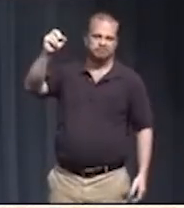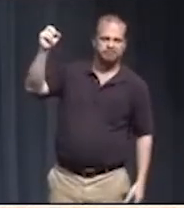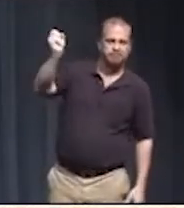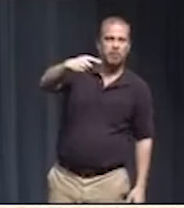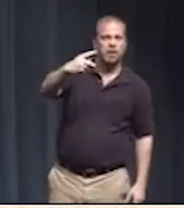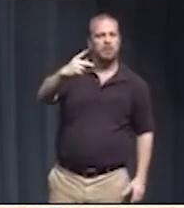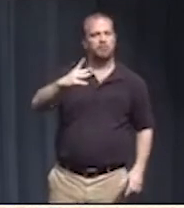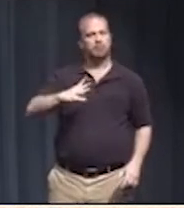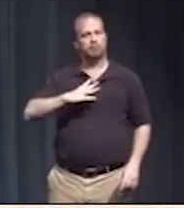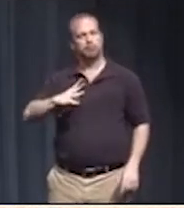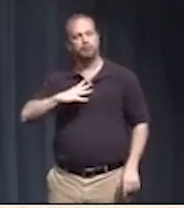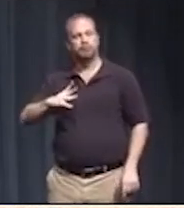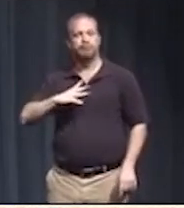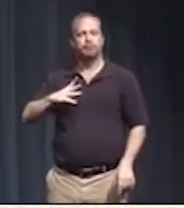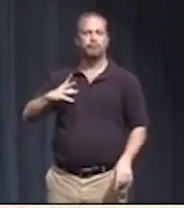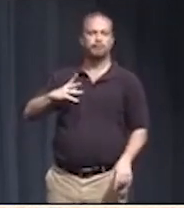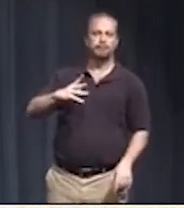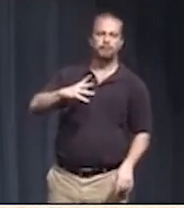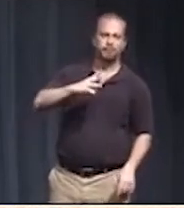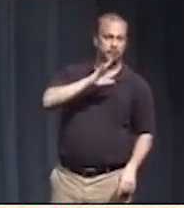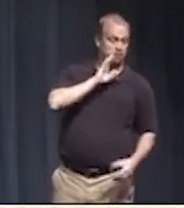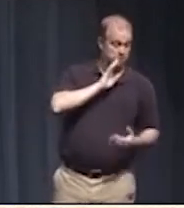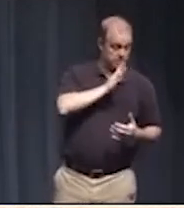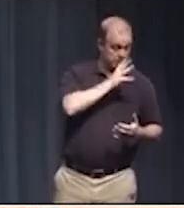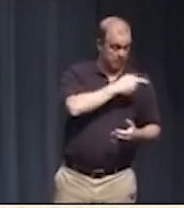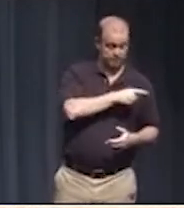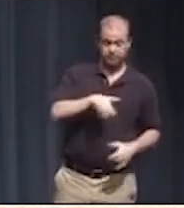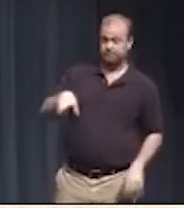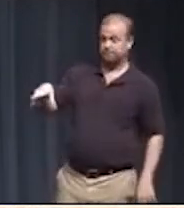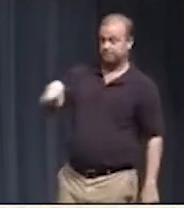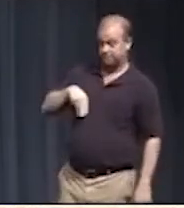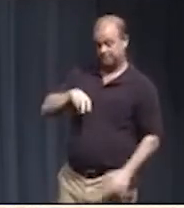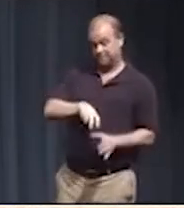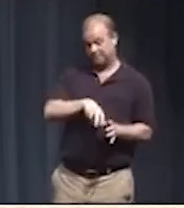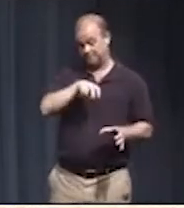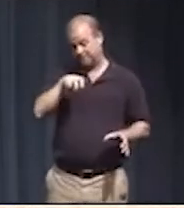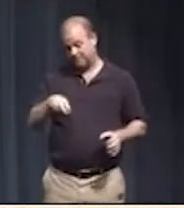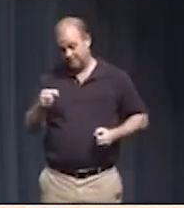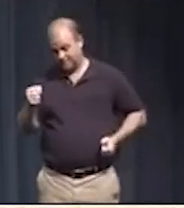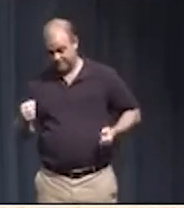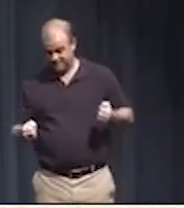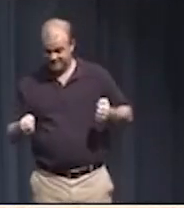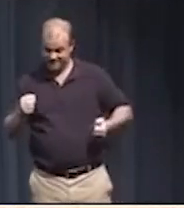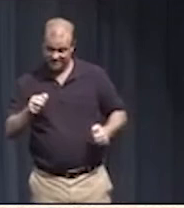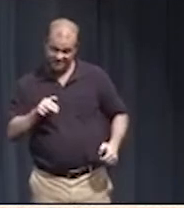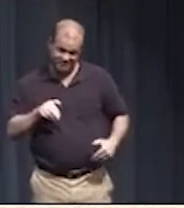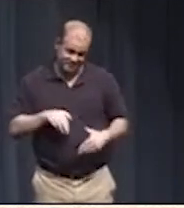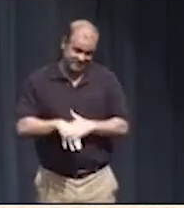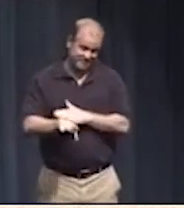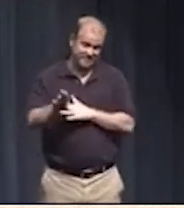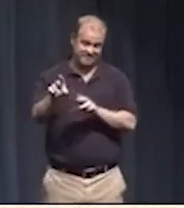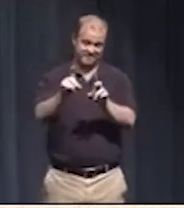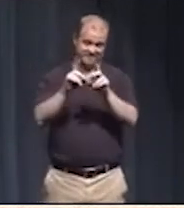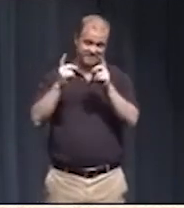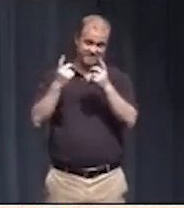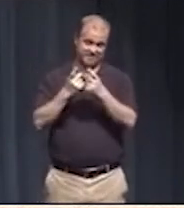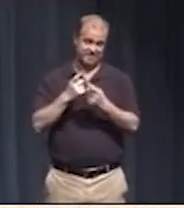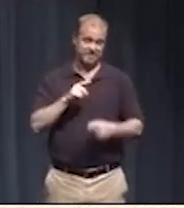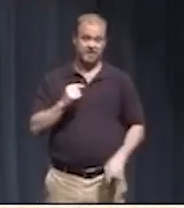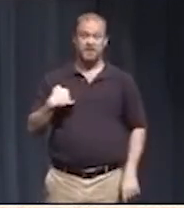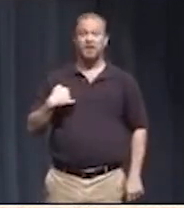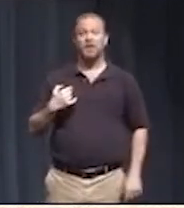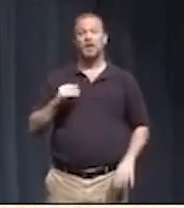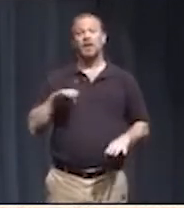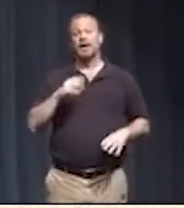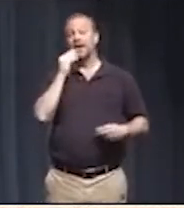were doing things good, and Mom bought into it. And as I'm getting out of the car to to go in to get the donuts. She's, by the way, could I have